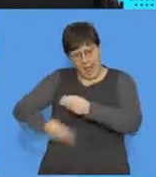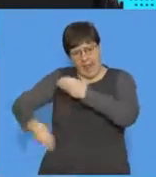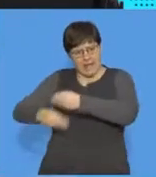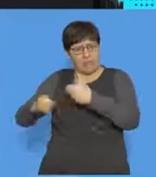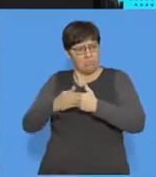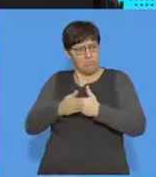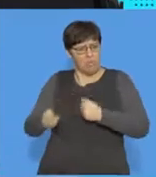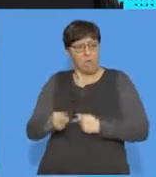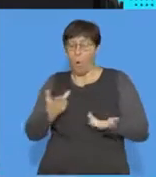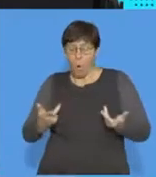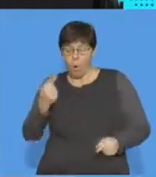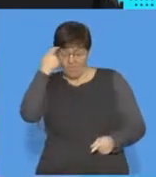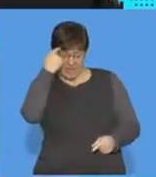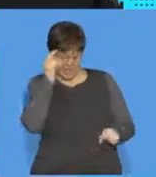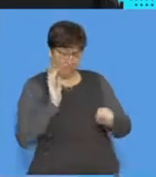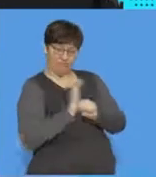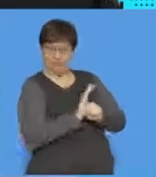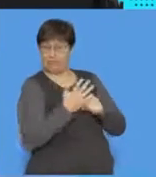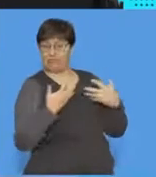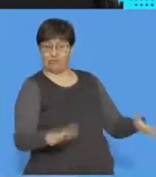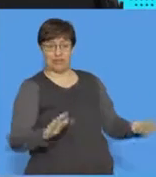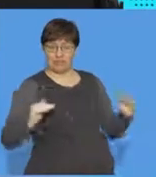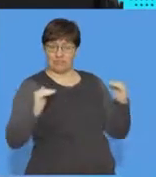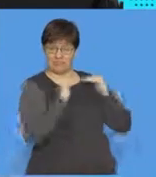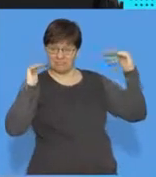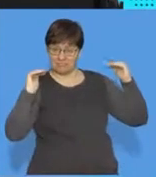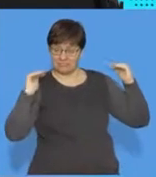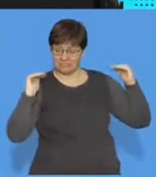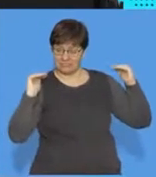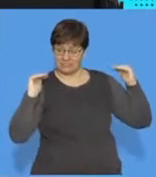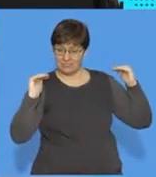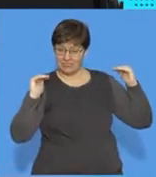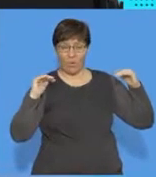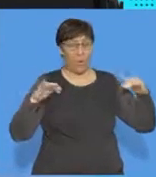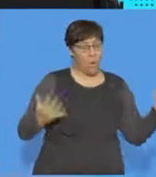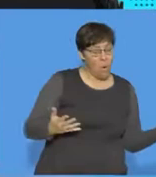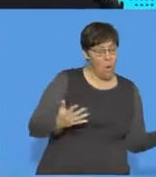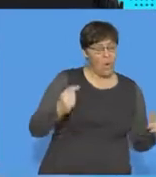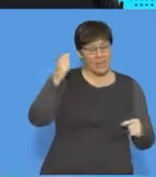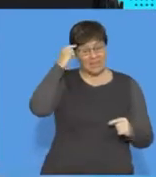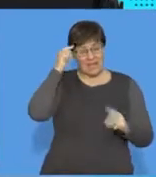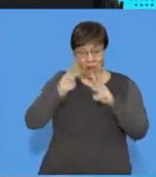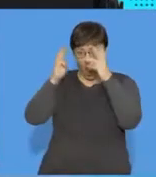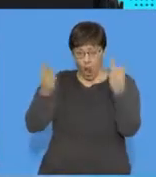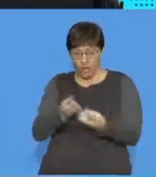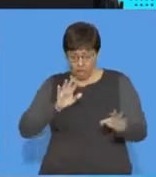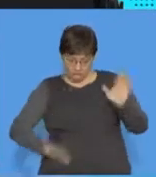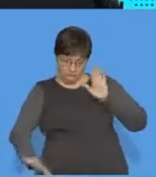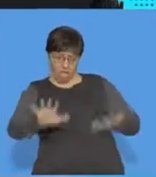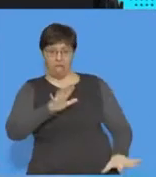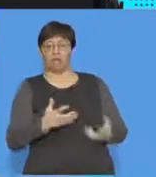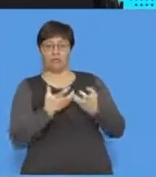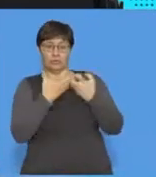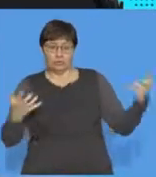capacity? Have we met the carrying capacity? Or, in fact, are we